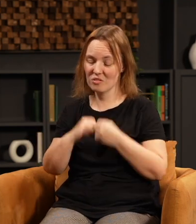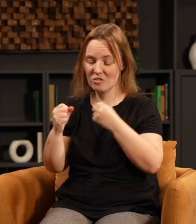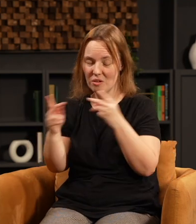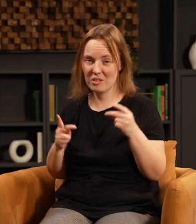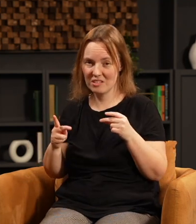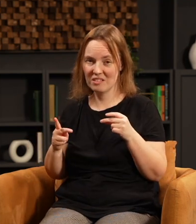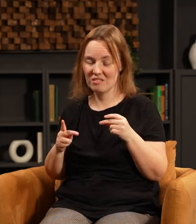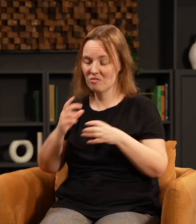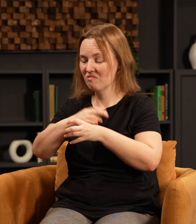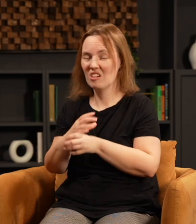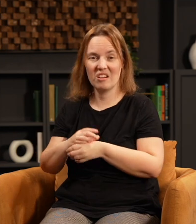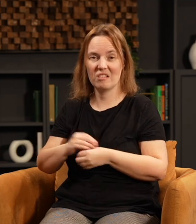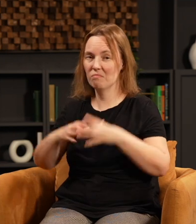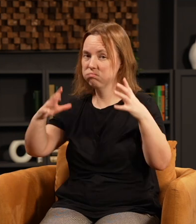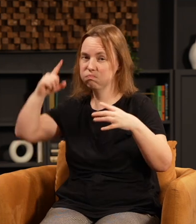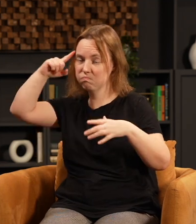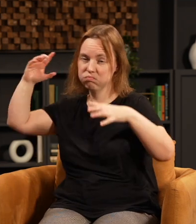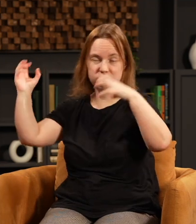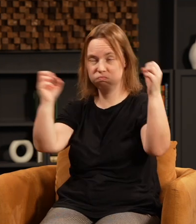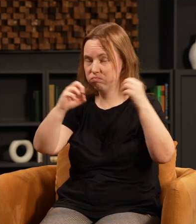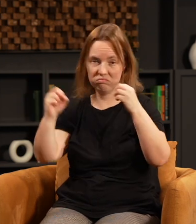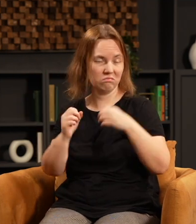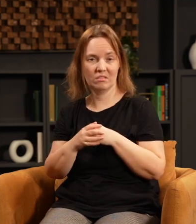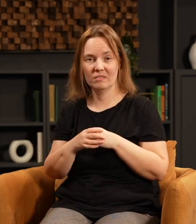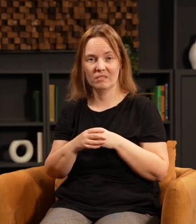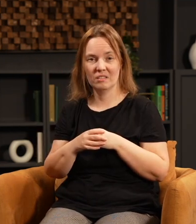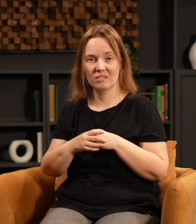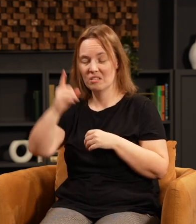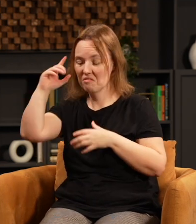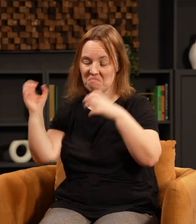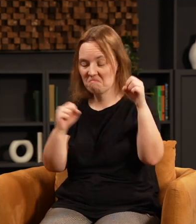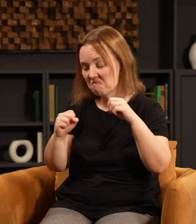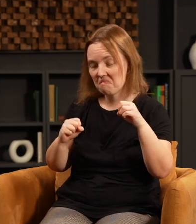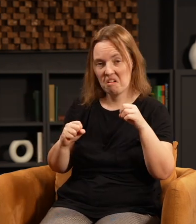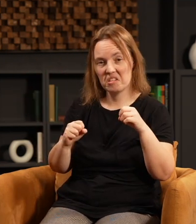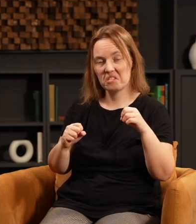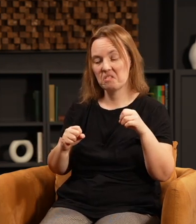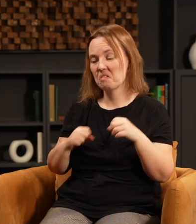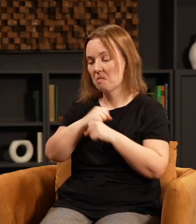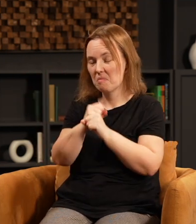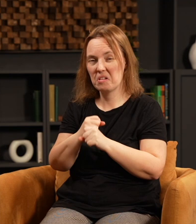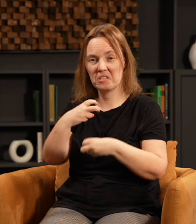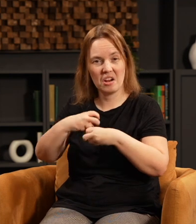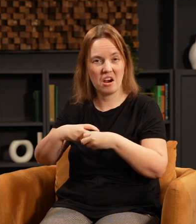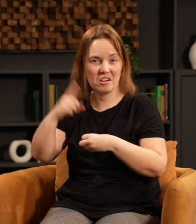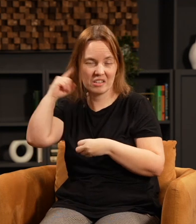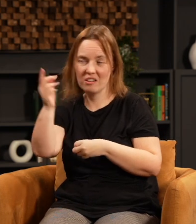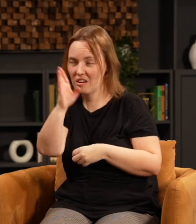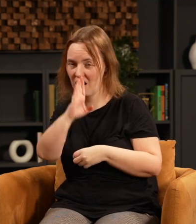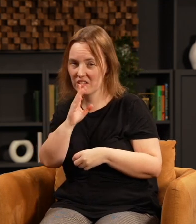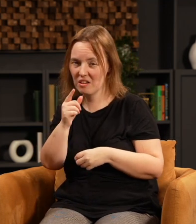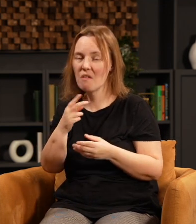noise. A lot of noise. Noise that makes it difficult to think, to hear God's voice, to experience any kind of